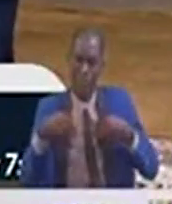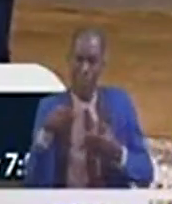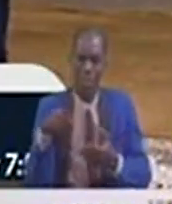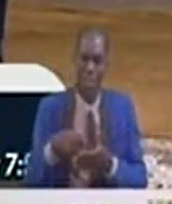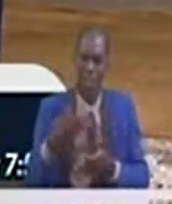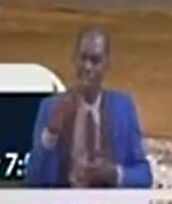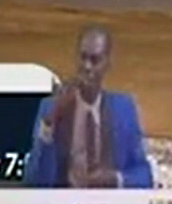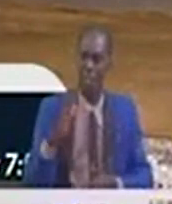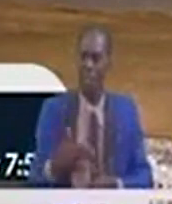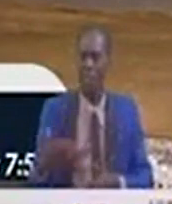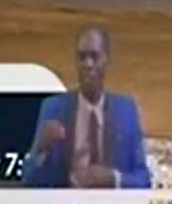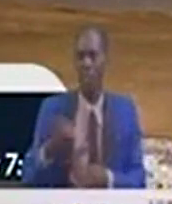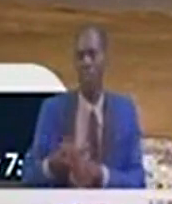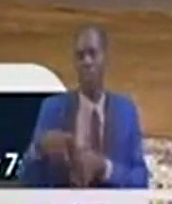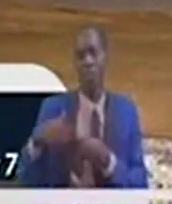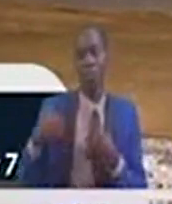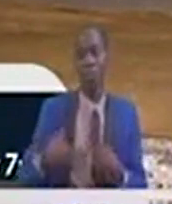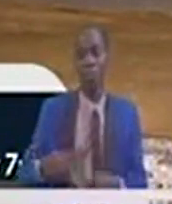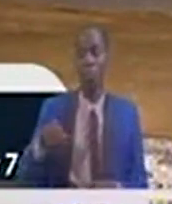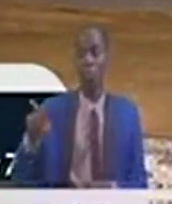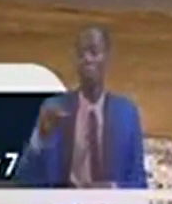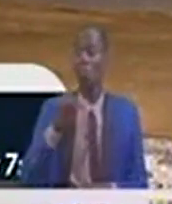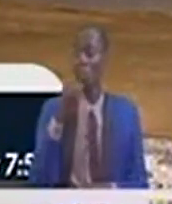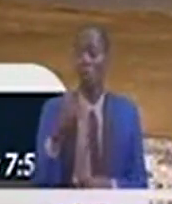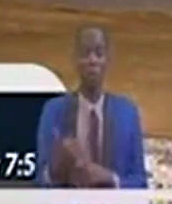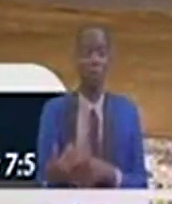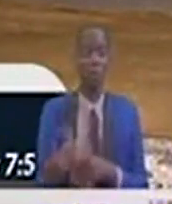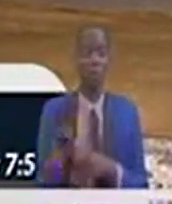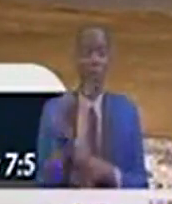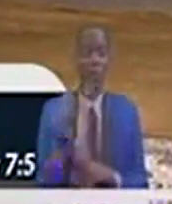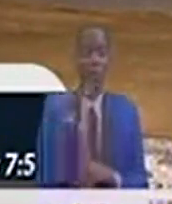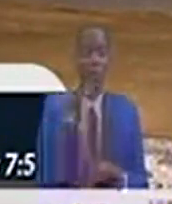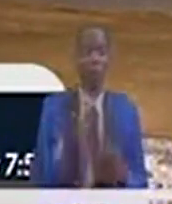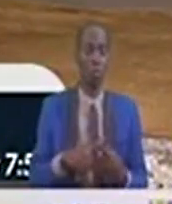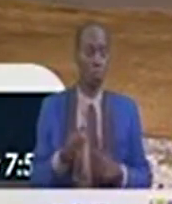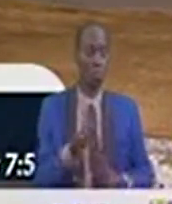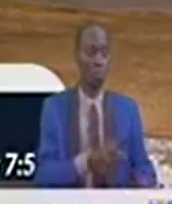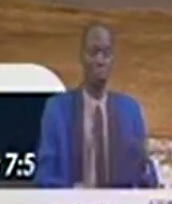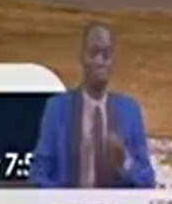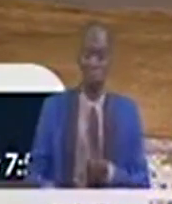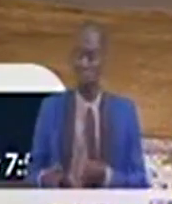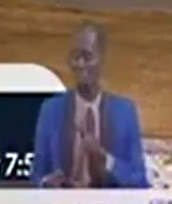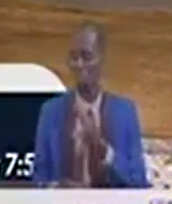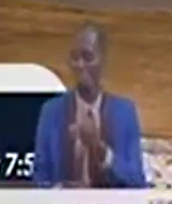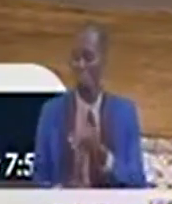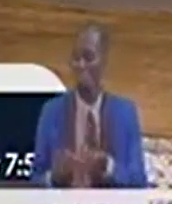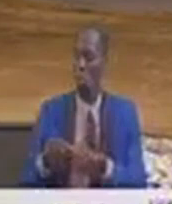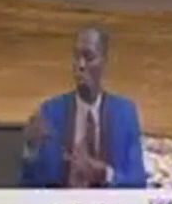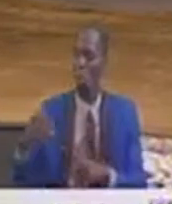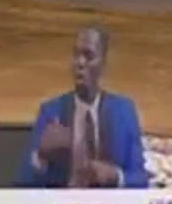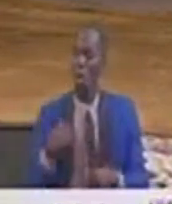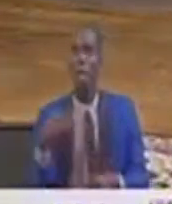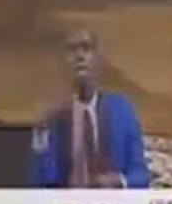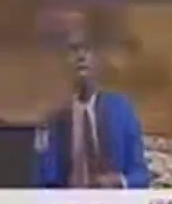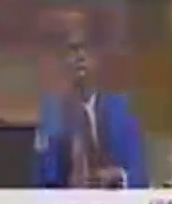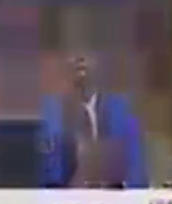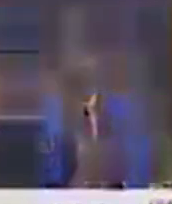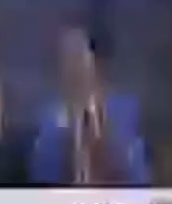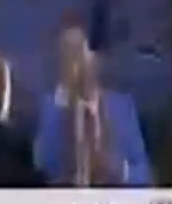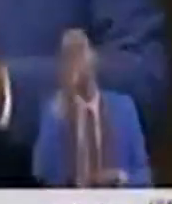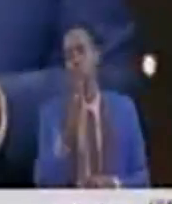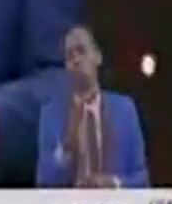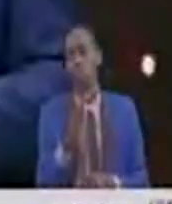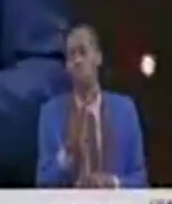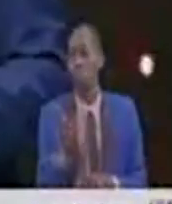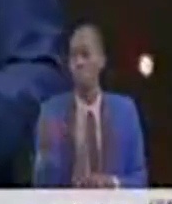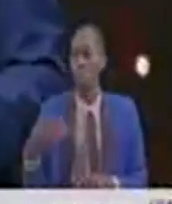heart? Thou hast not lied unto men, but unto God. You have not